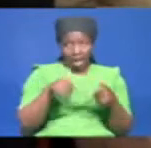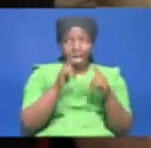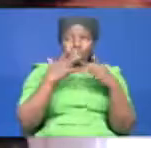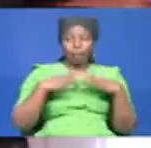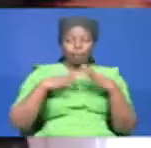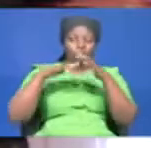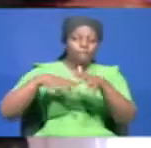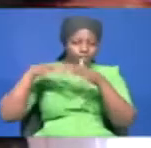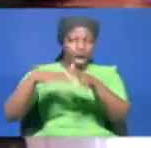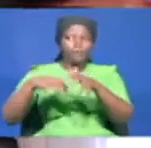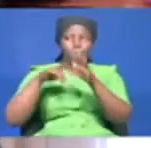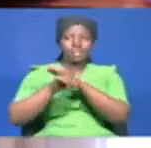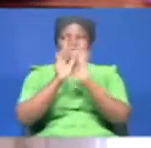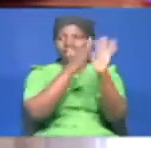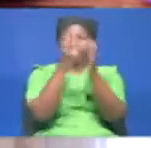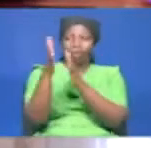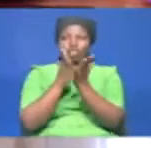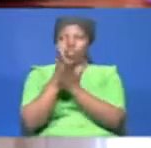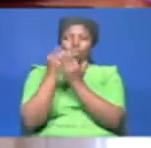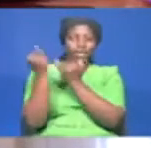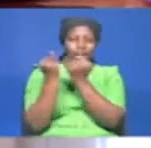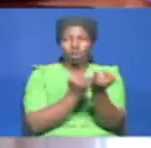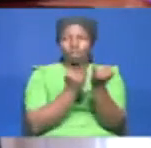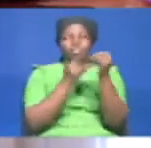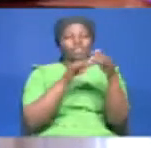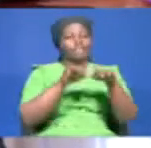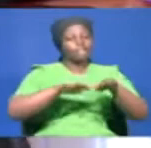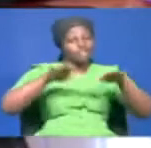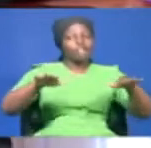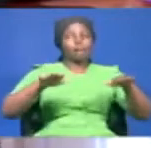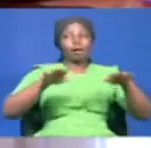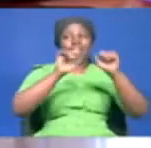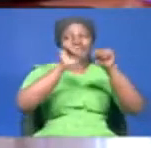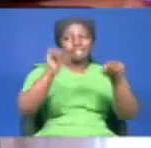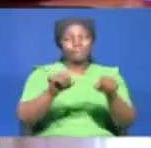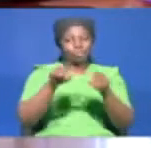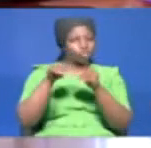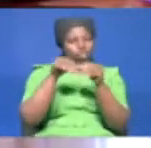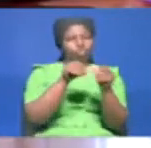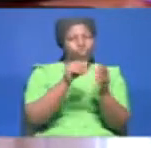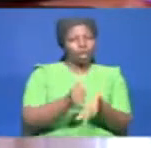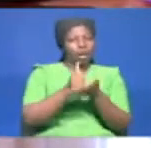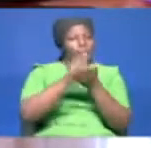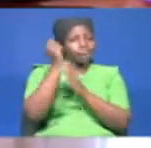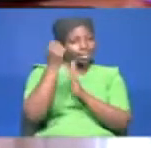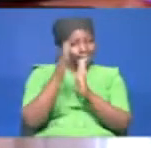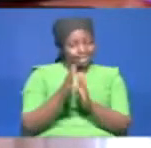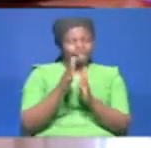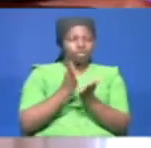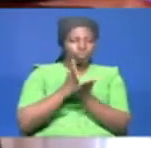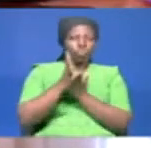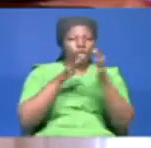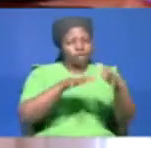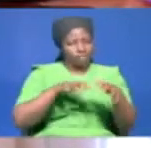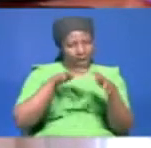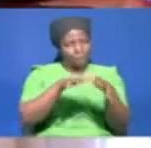shamba system. Dawa ya kutengeneza Kenya ni kusaidia mkulima. Tukipata mazao mazuri